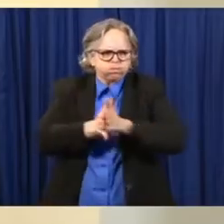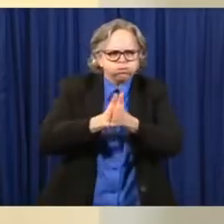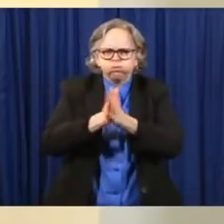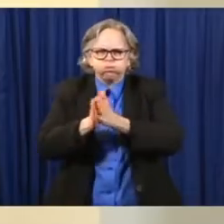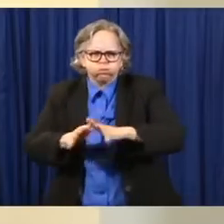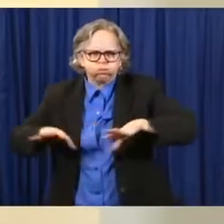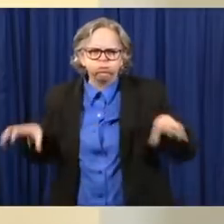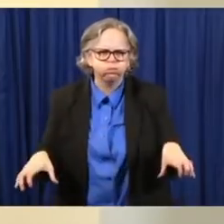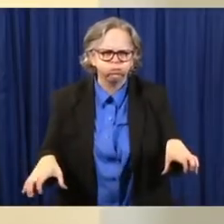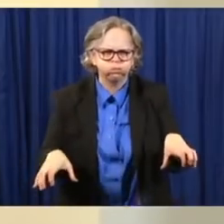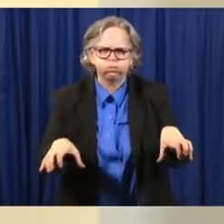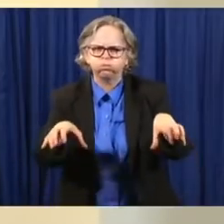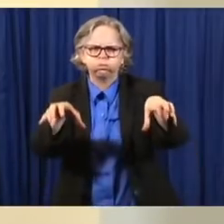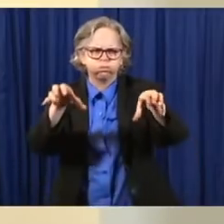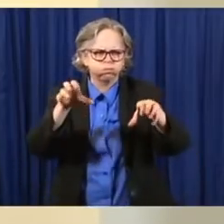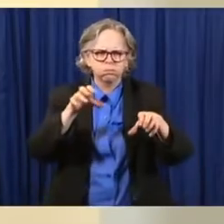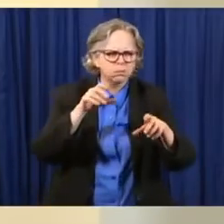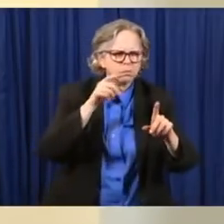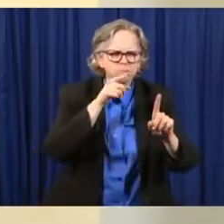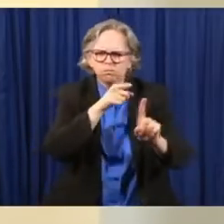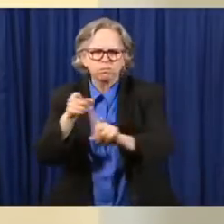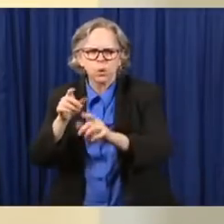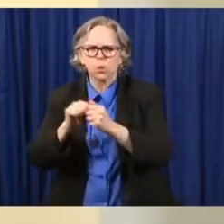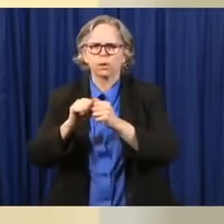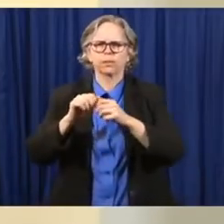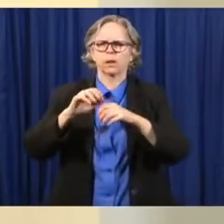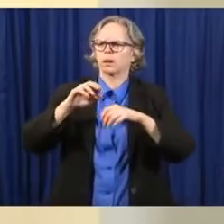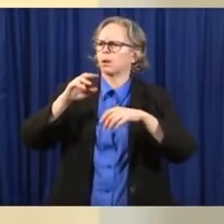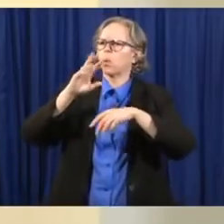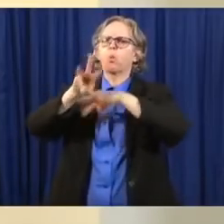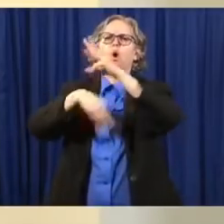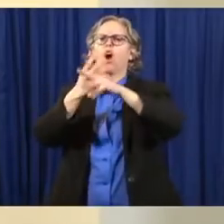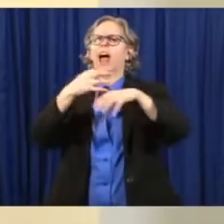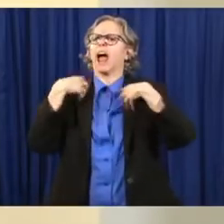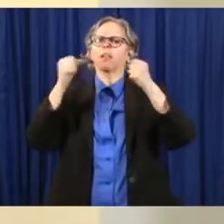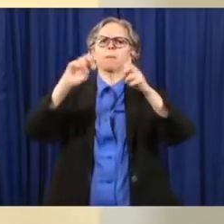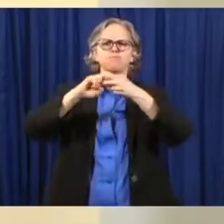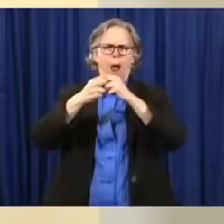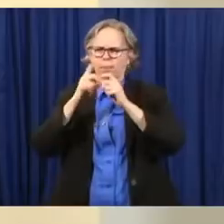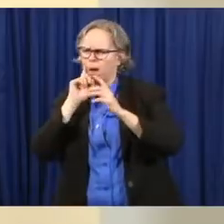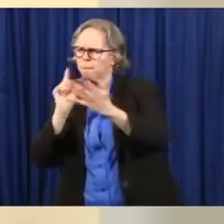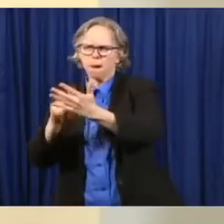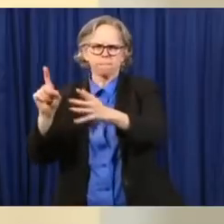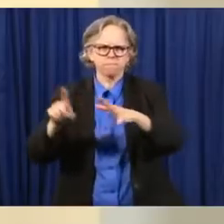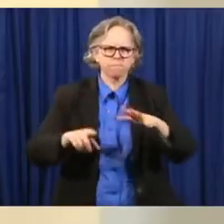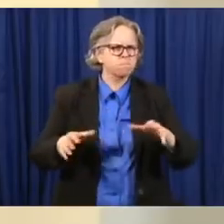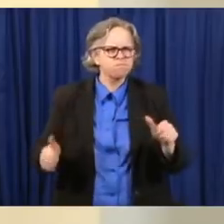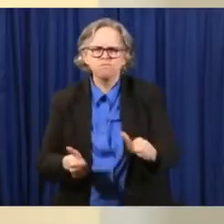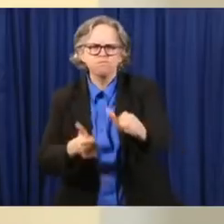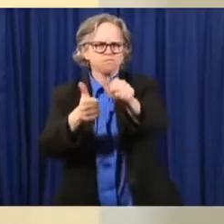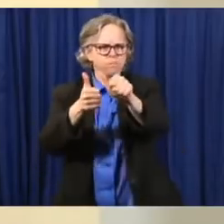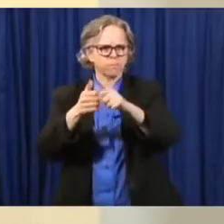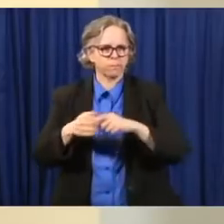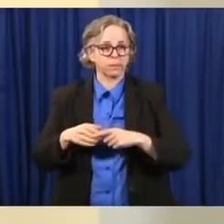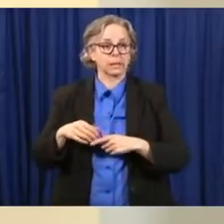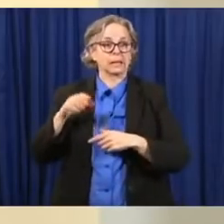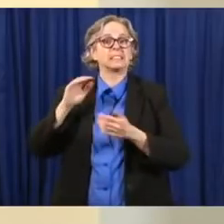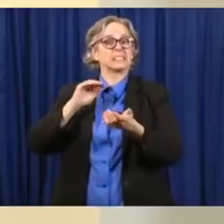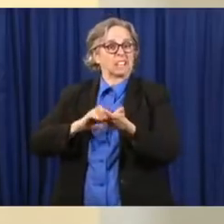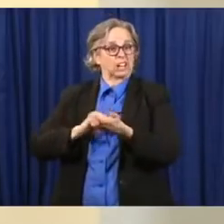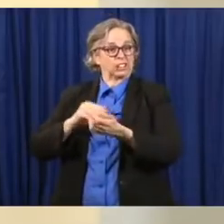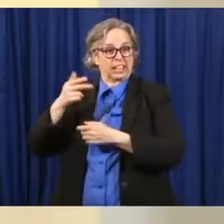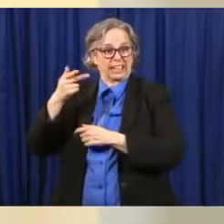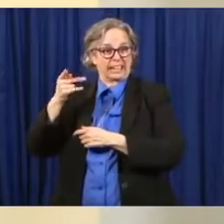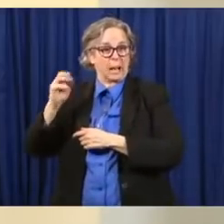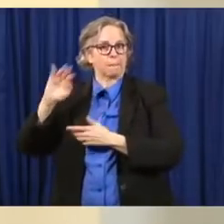health problems. And Jim Young Kim particularly, he went on to be the president of Dartmouth and head of the World Bank.